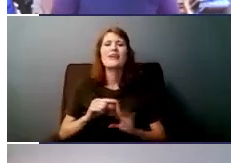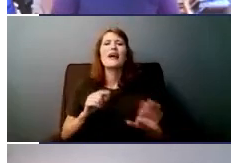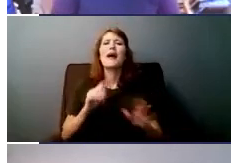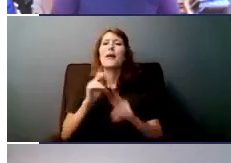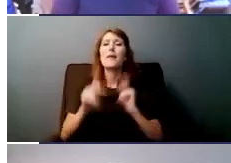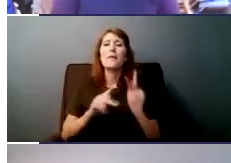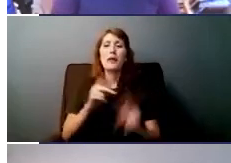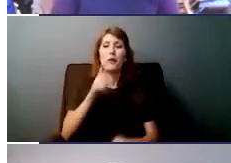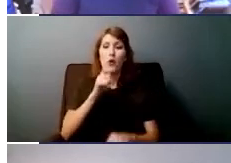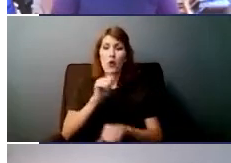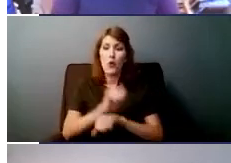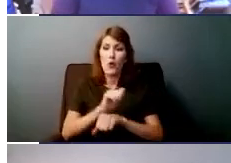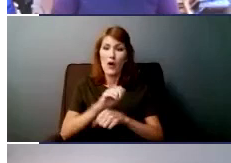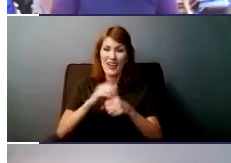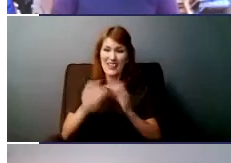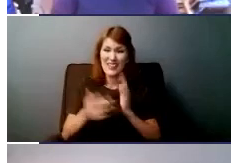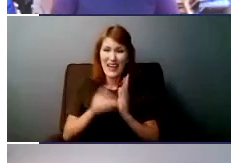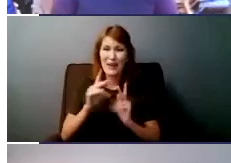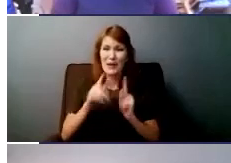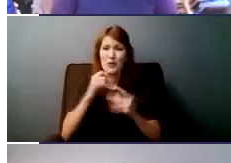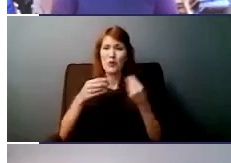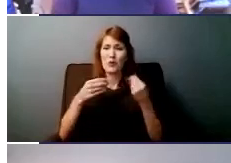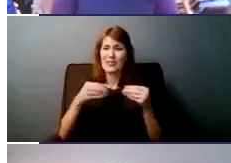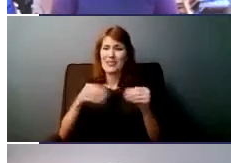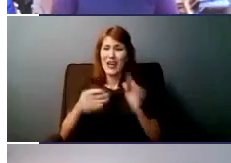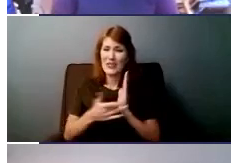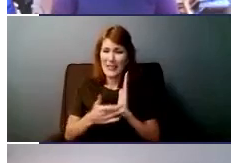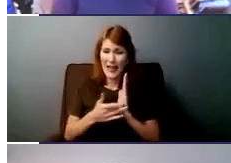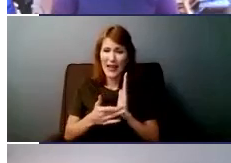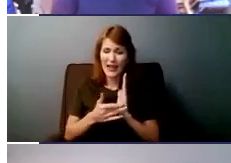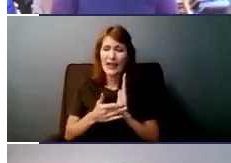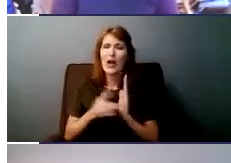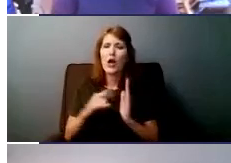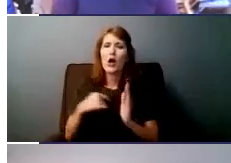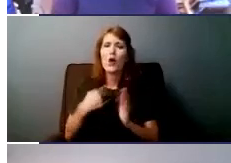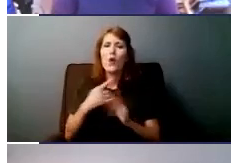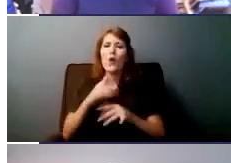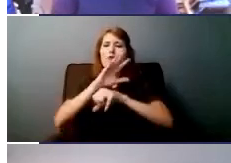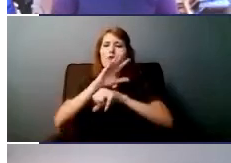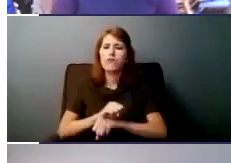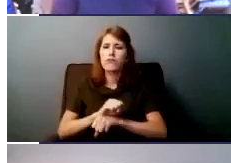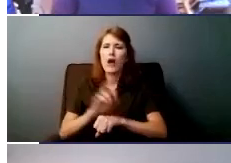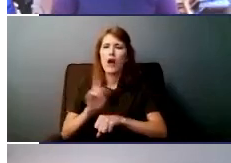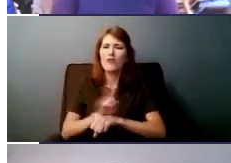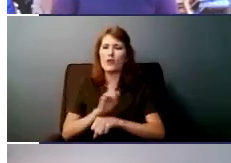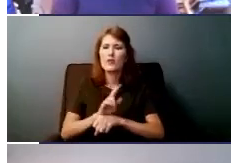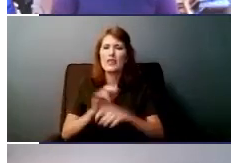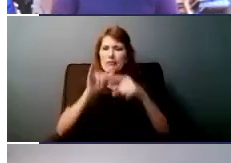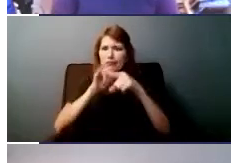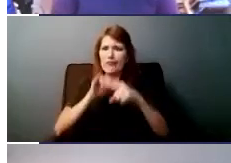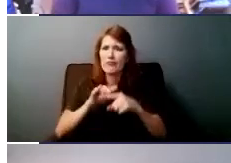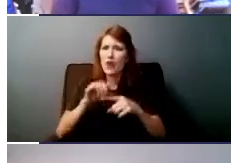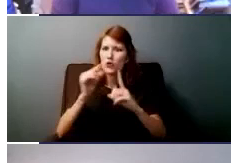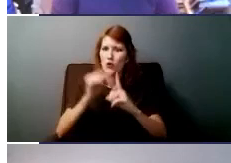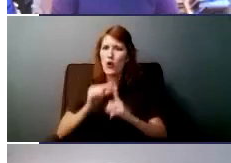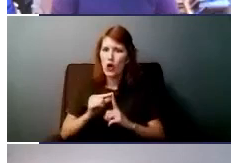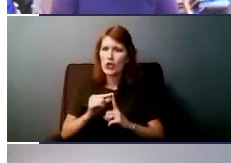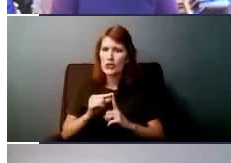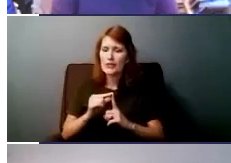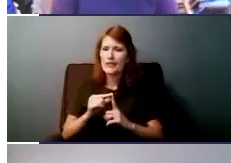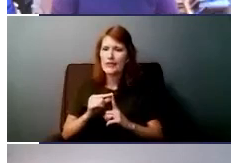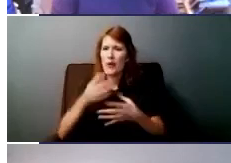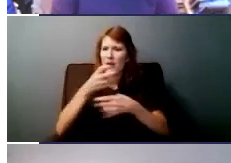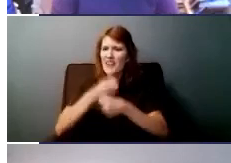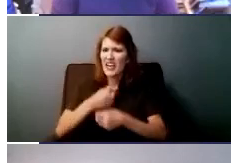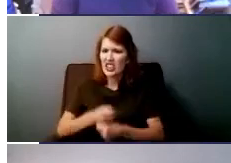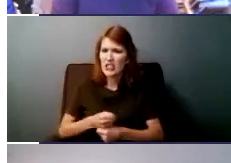work in tech, people that sell technology, we just get in the habit of using those abbreviations or shorthand. And so don't be intimidated